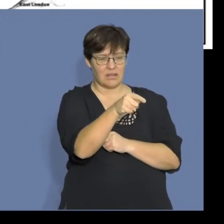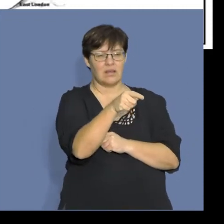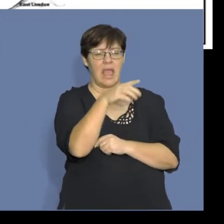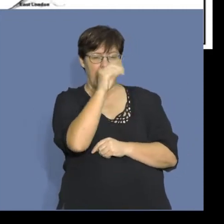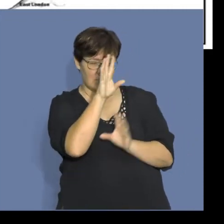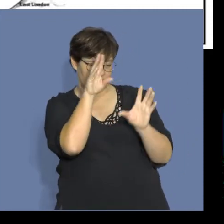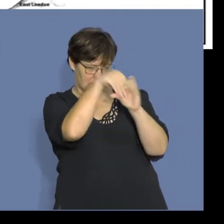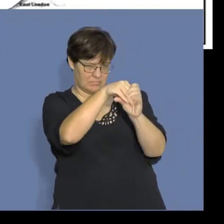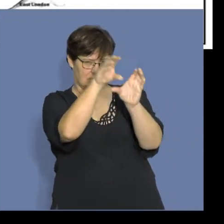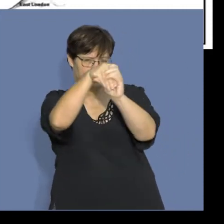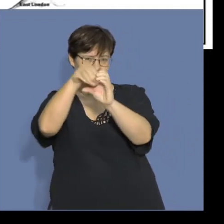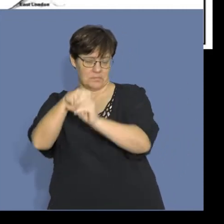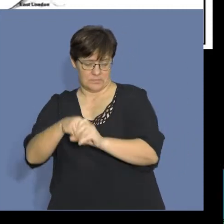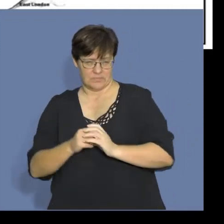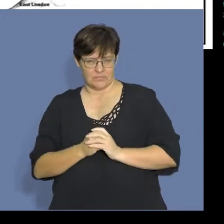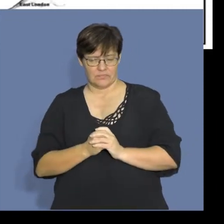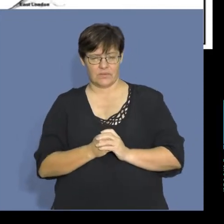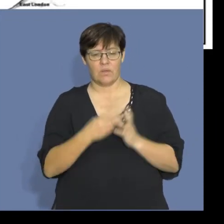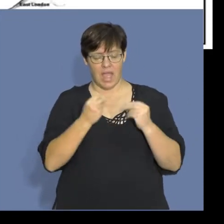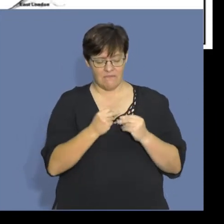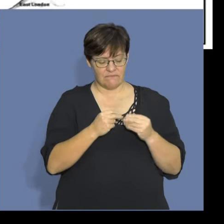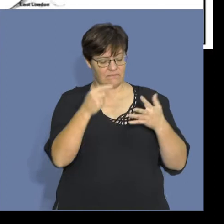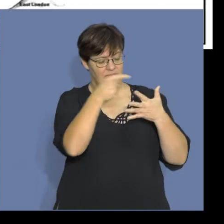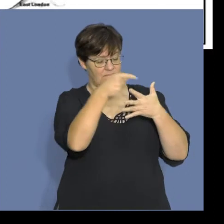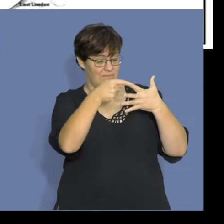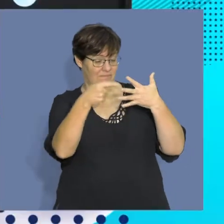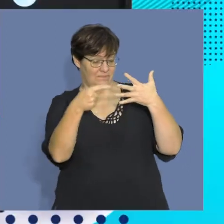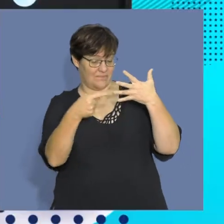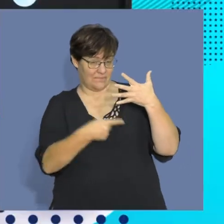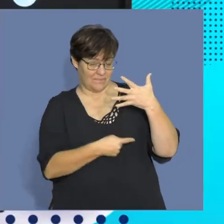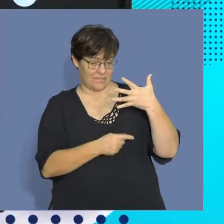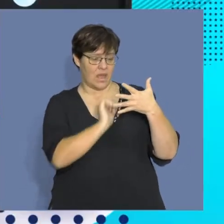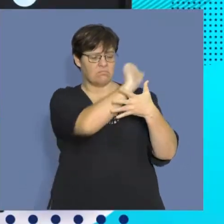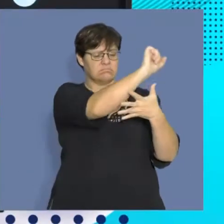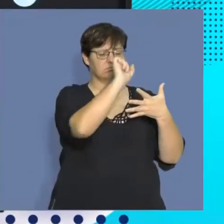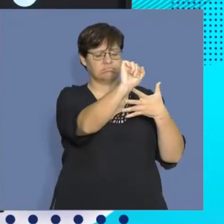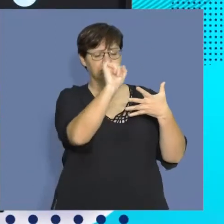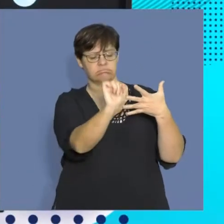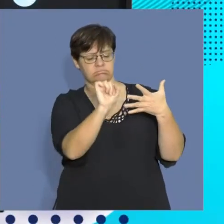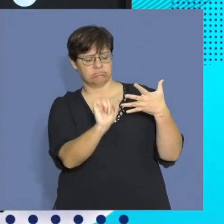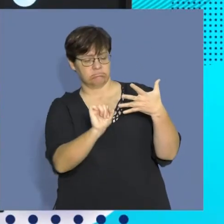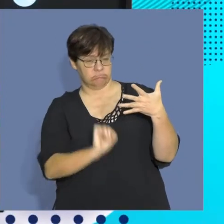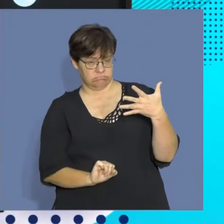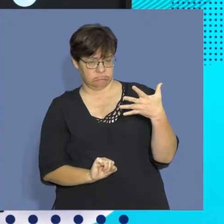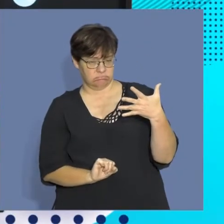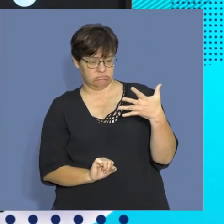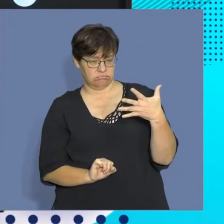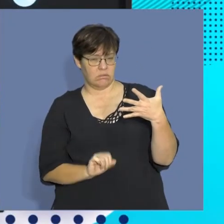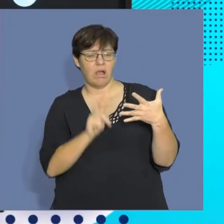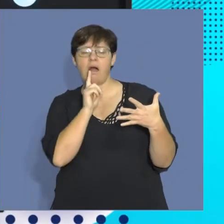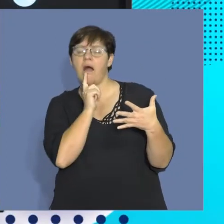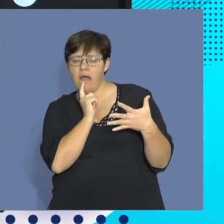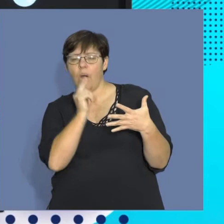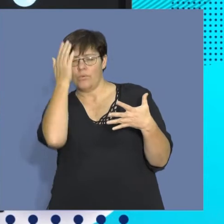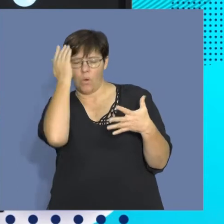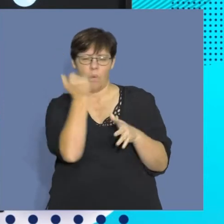So let's see if you got this right. So we've gone through the areas. I hope that looking at these indicators in the map where we've